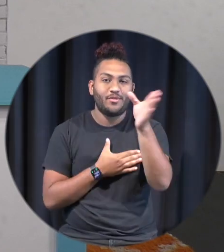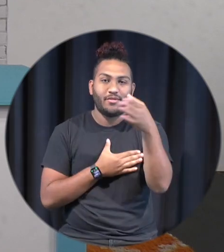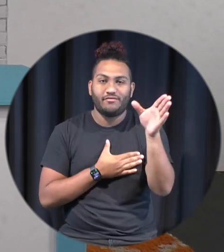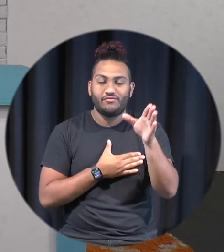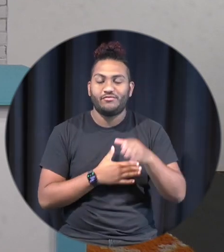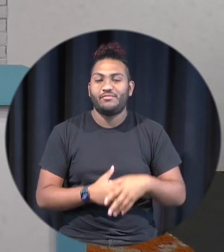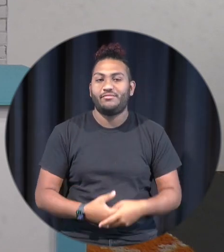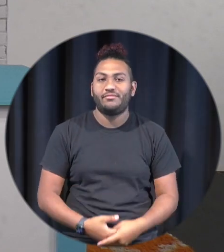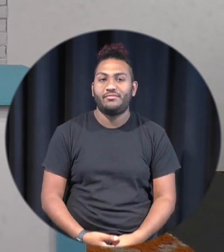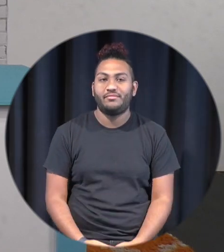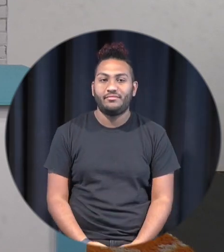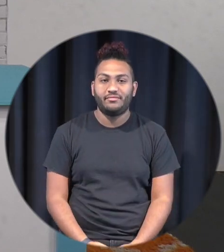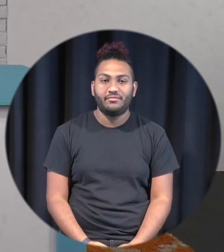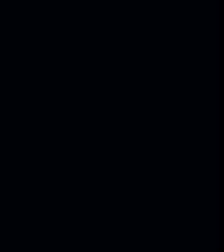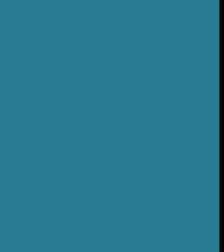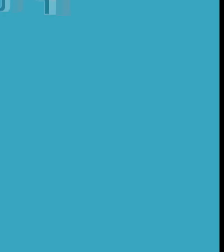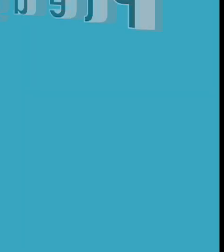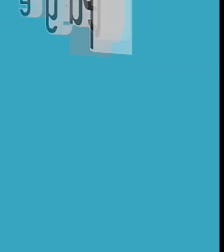pledge.